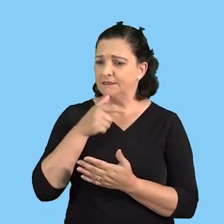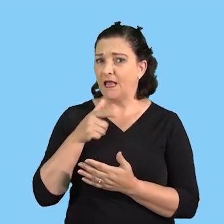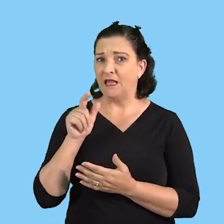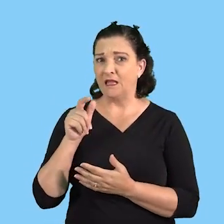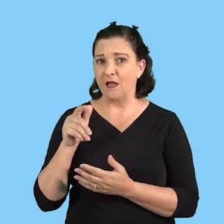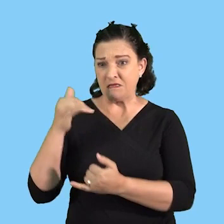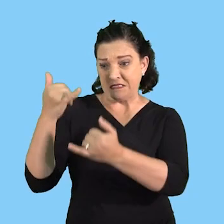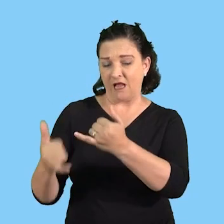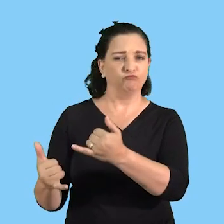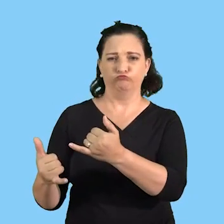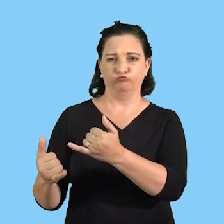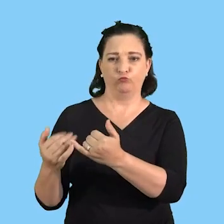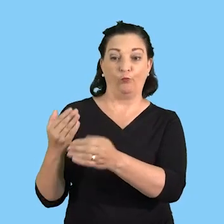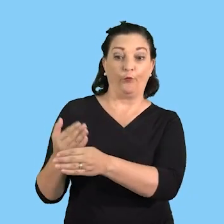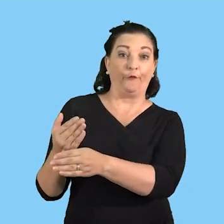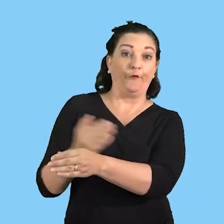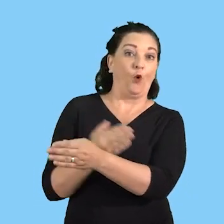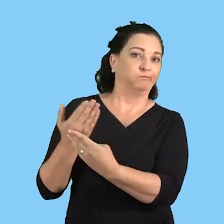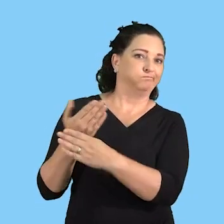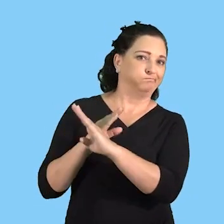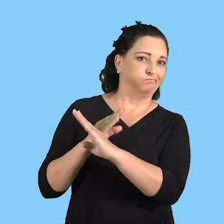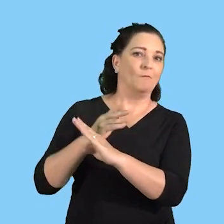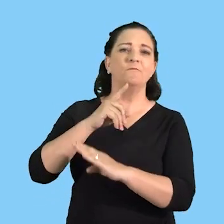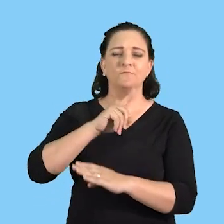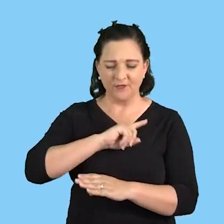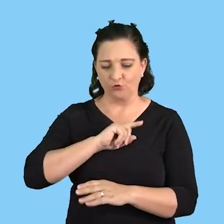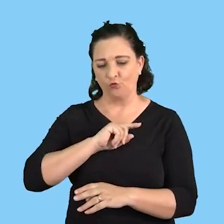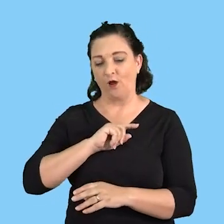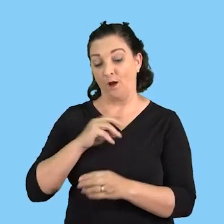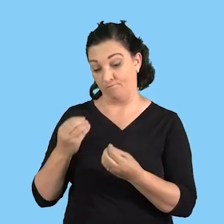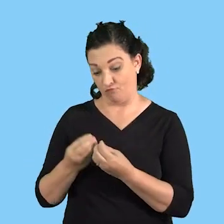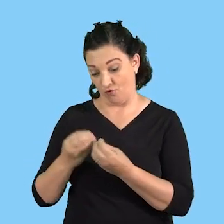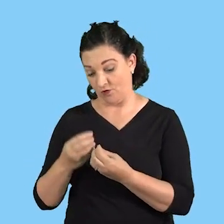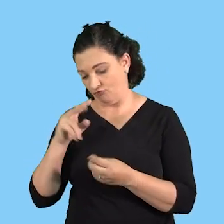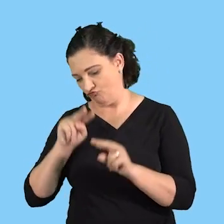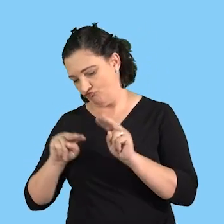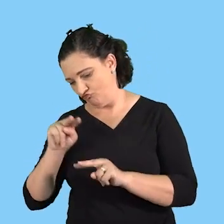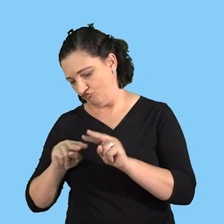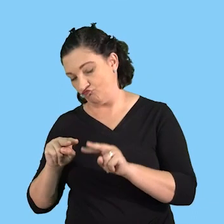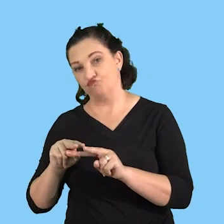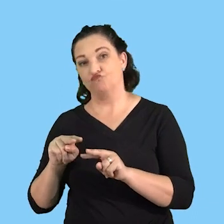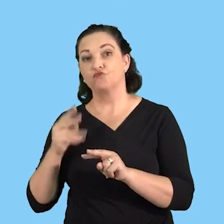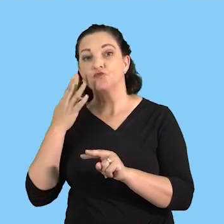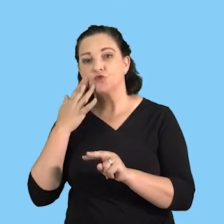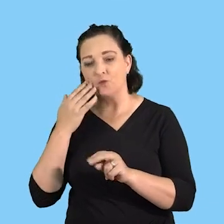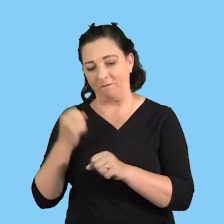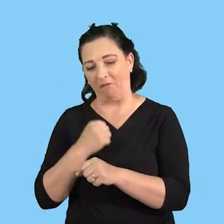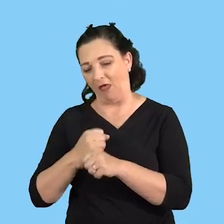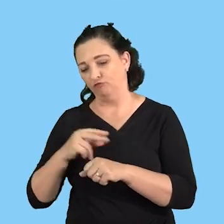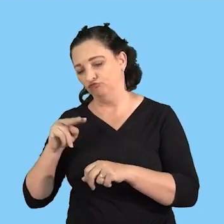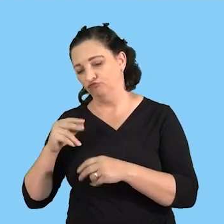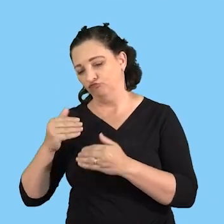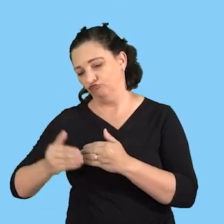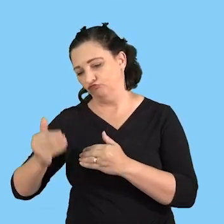from happening. If I am inspecting the product during the production process, I am able to